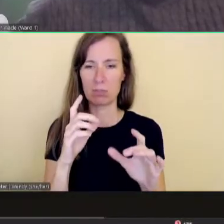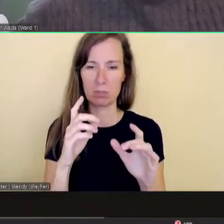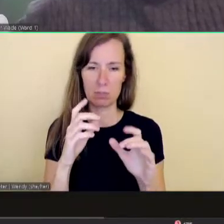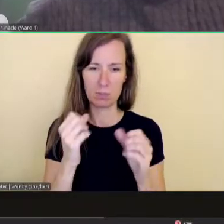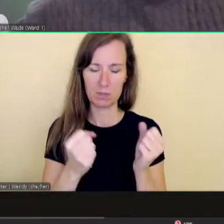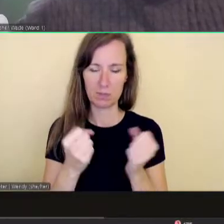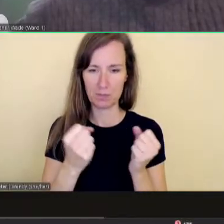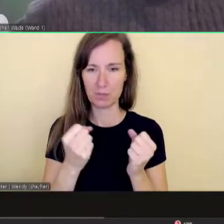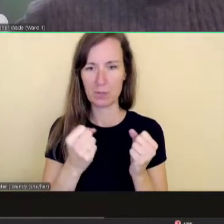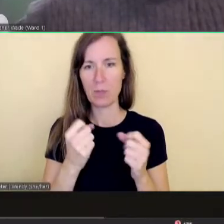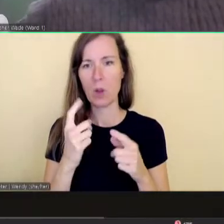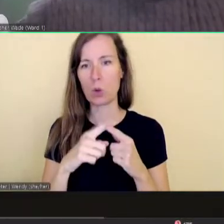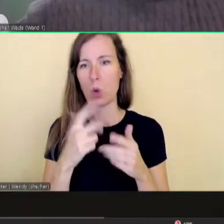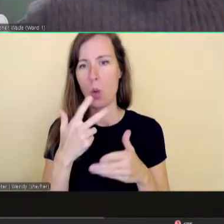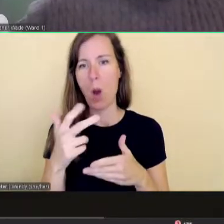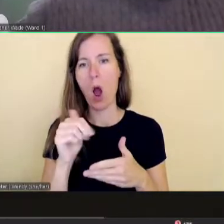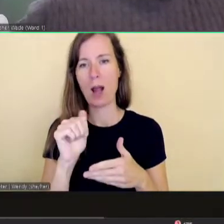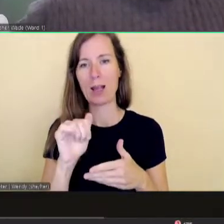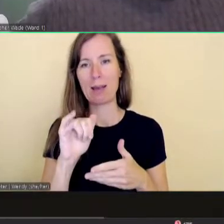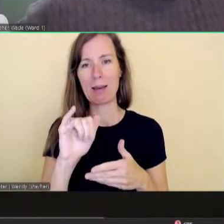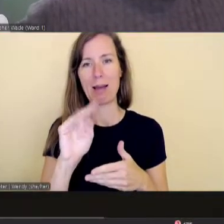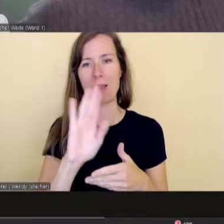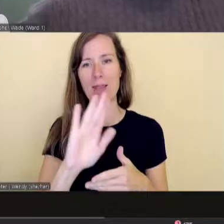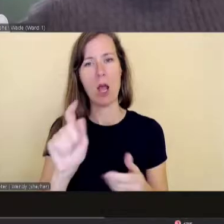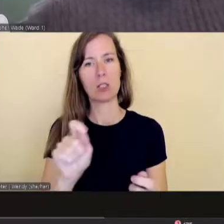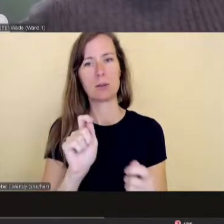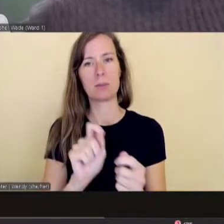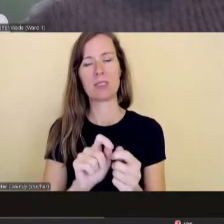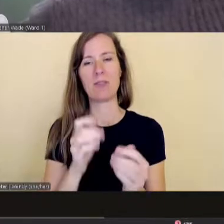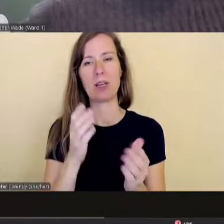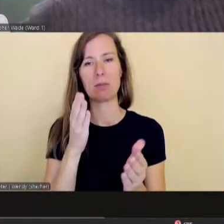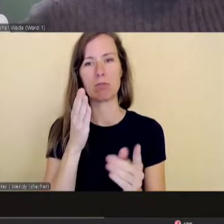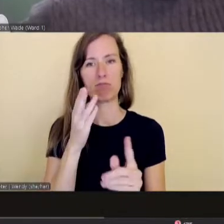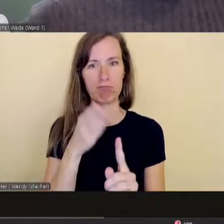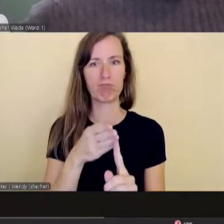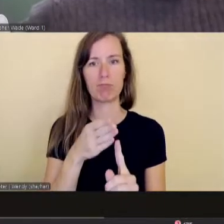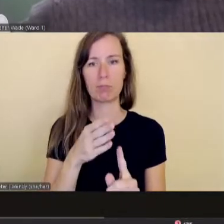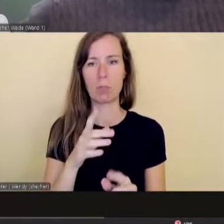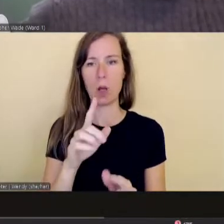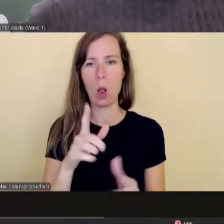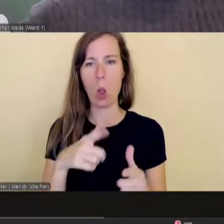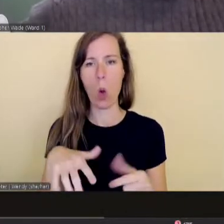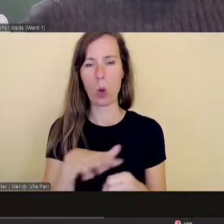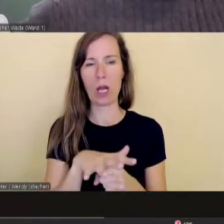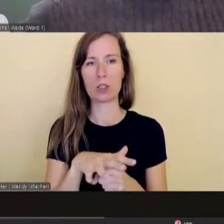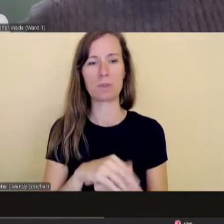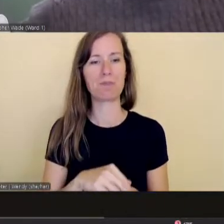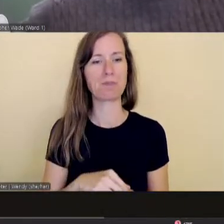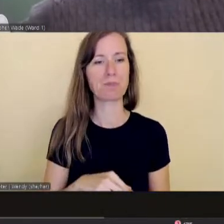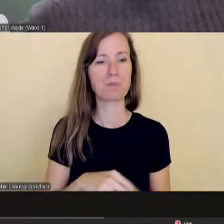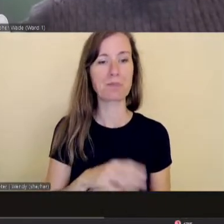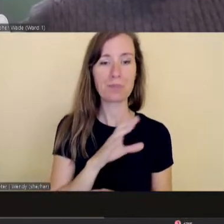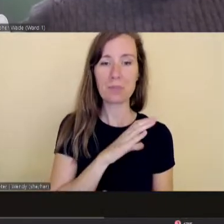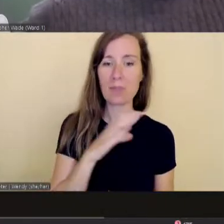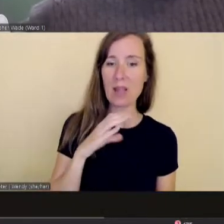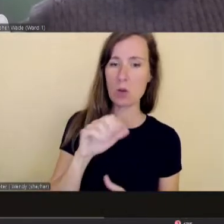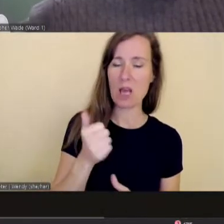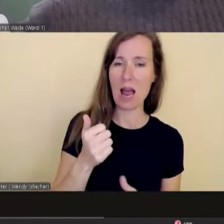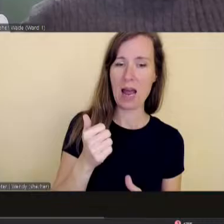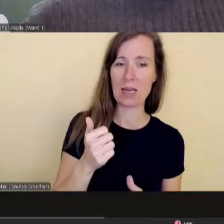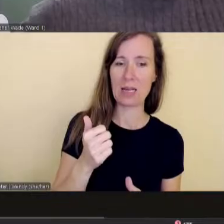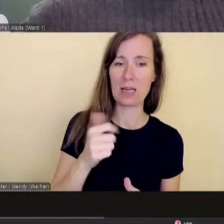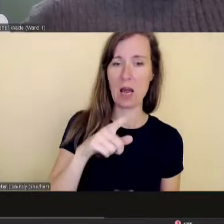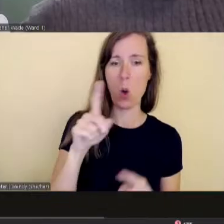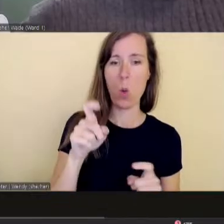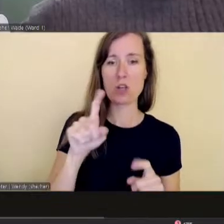Thank you. All right, Council, any other questions about the handful of exceptions? I'm not going to try to count them. I know there's